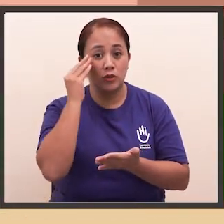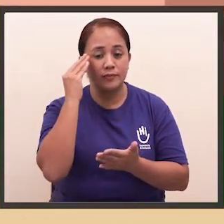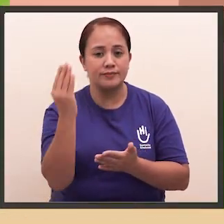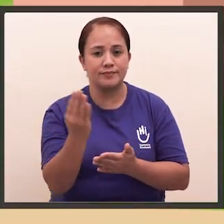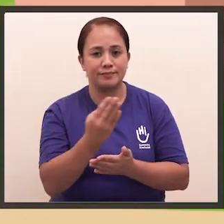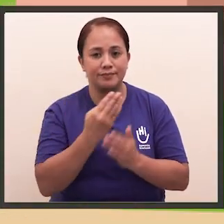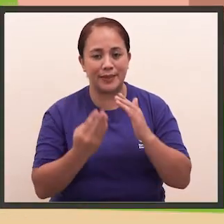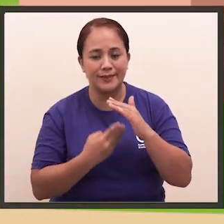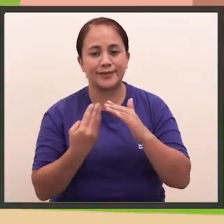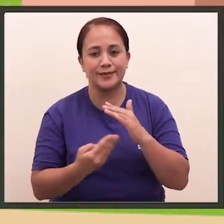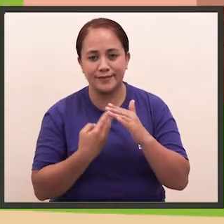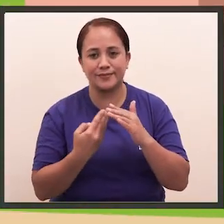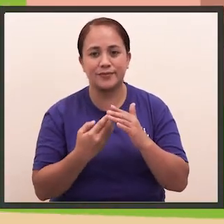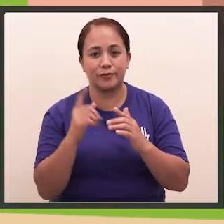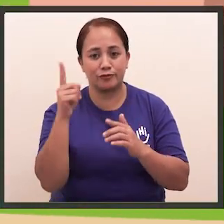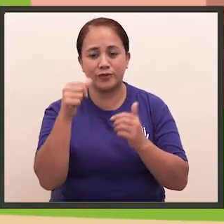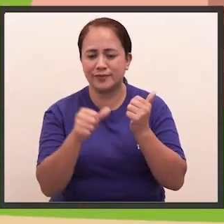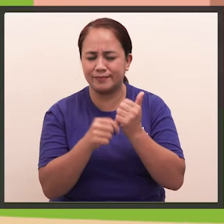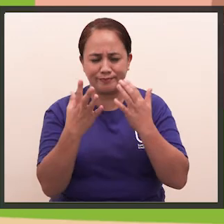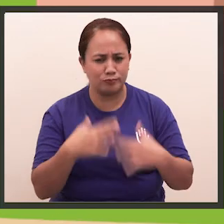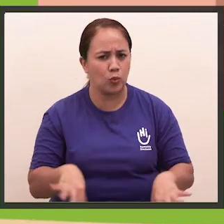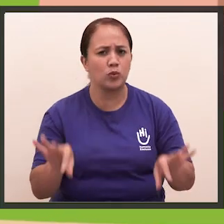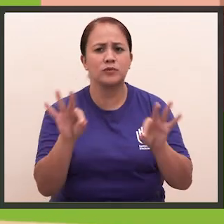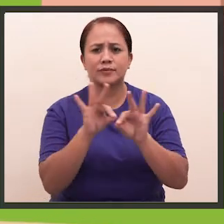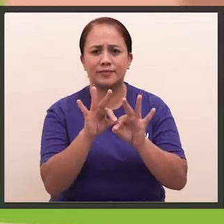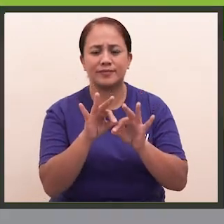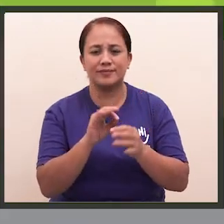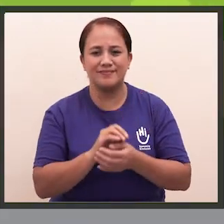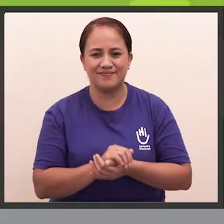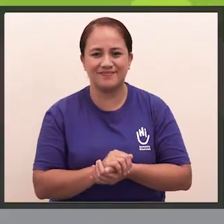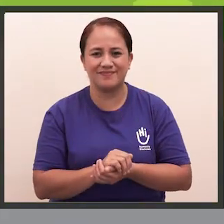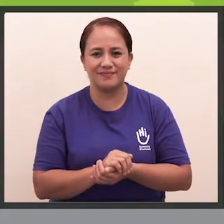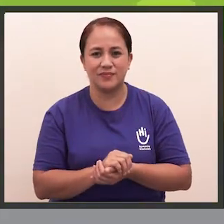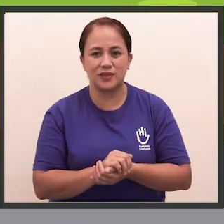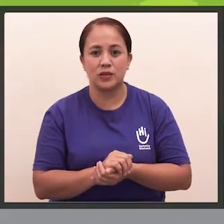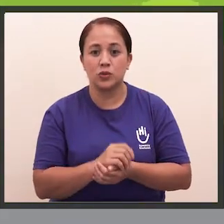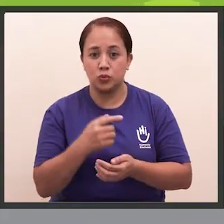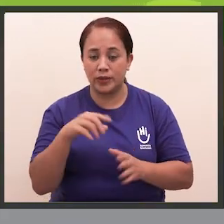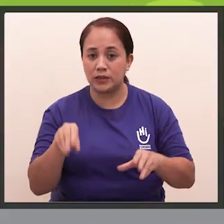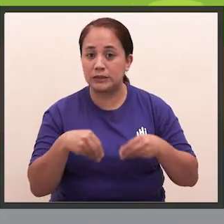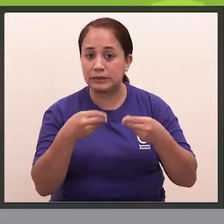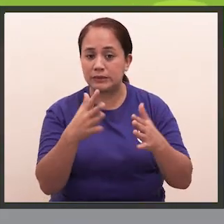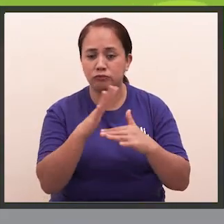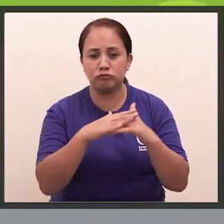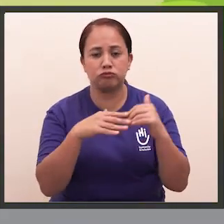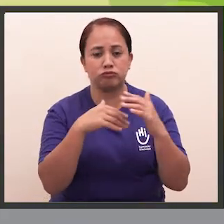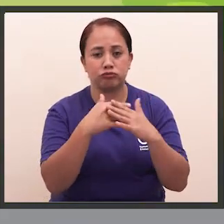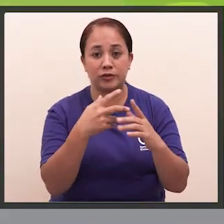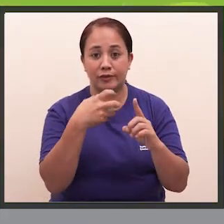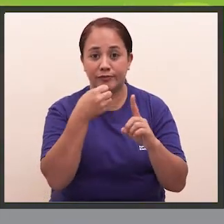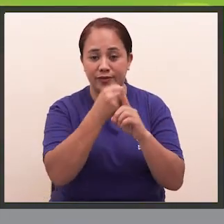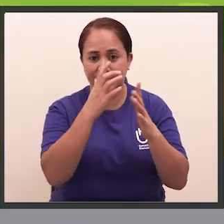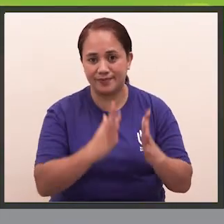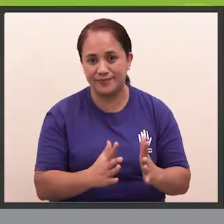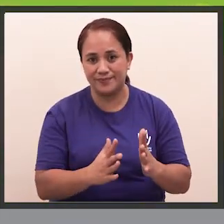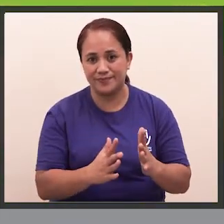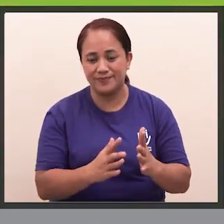Learning basic first aid is very important so we can provide comfort to